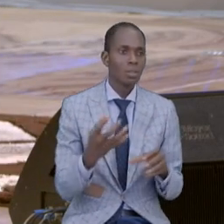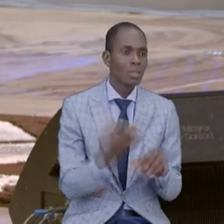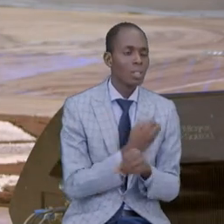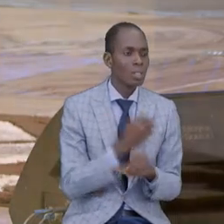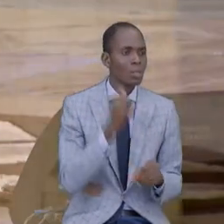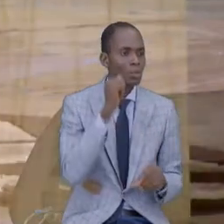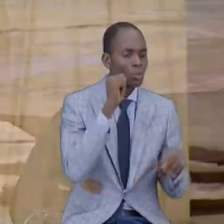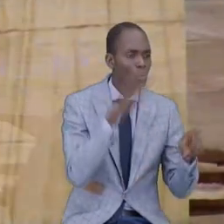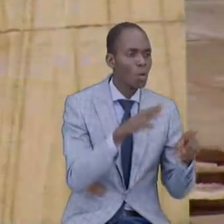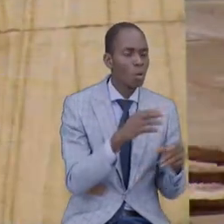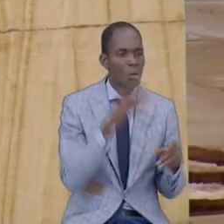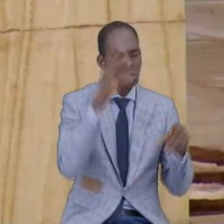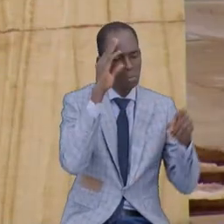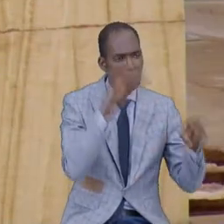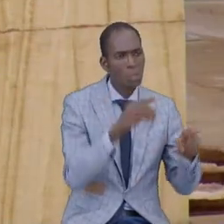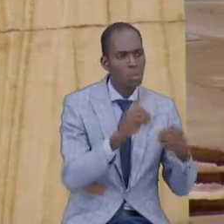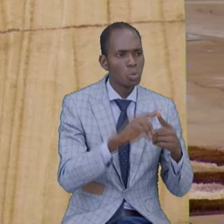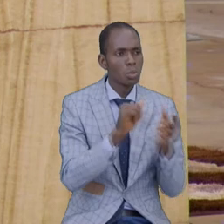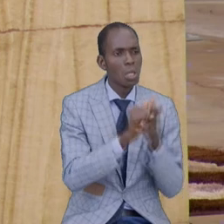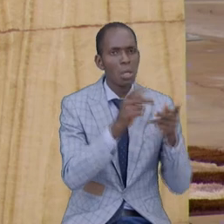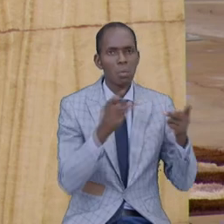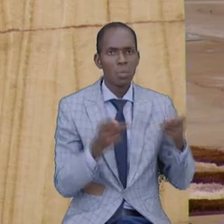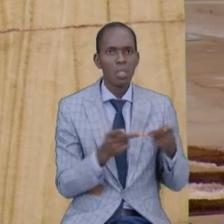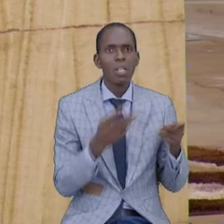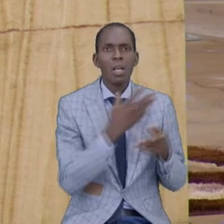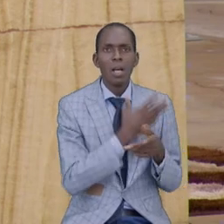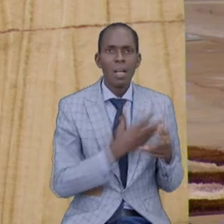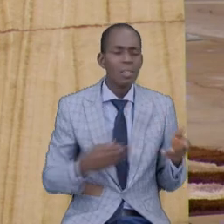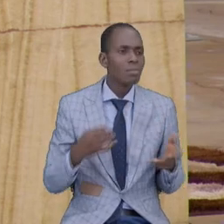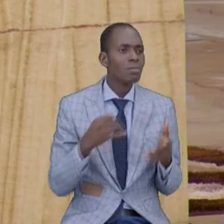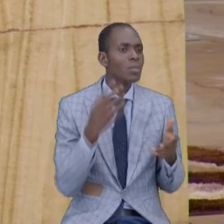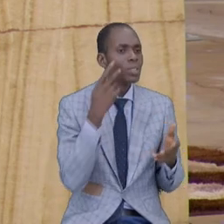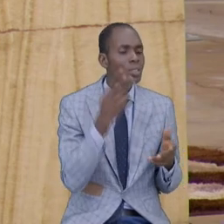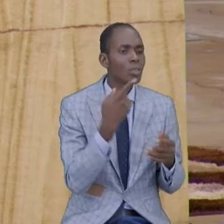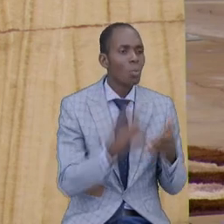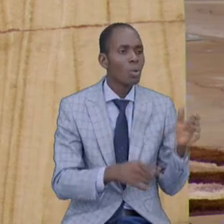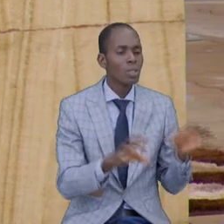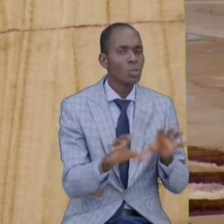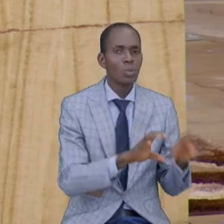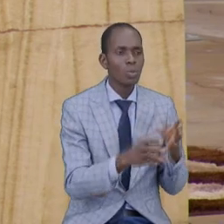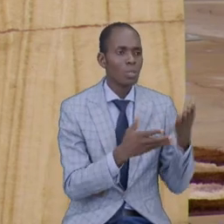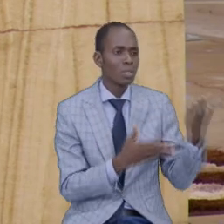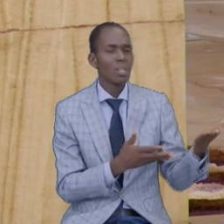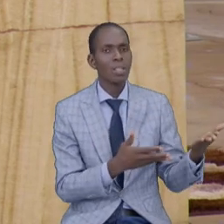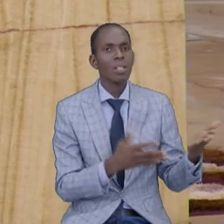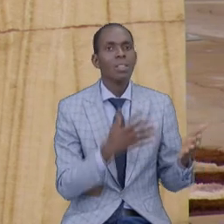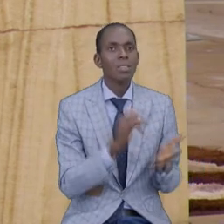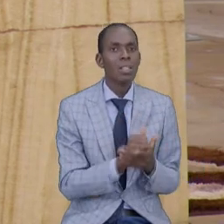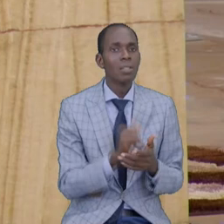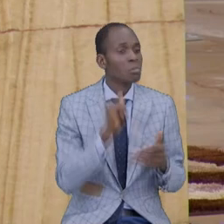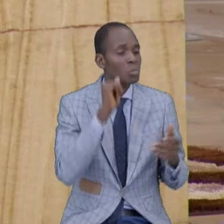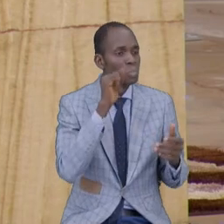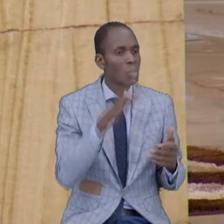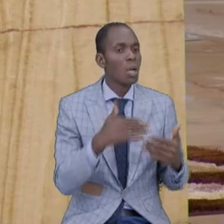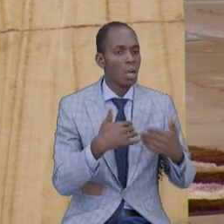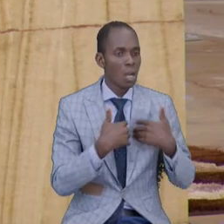this place and that place. And it's a ceremony they perform. It's a ritual they do that she has confidence